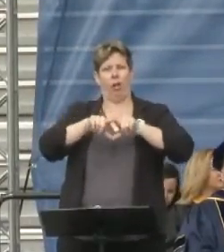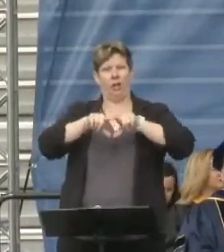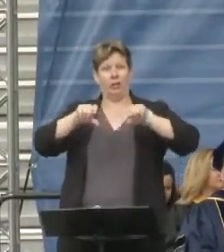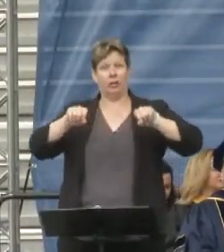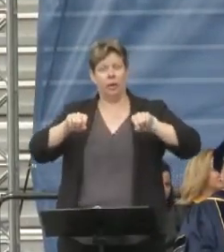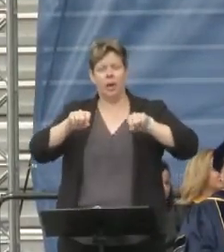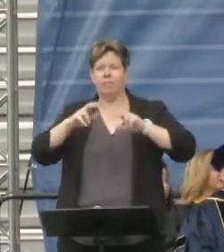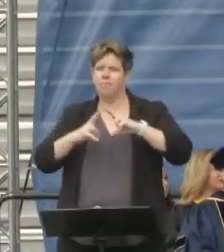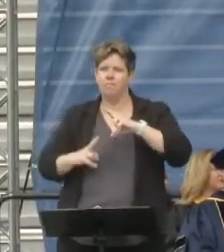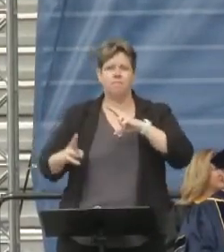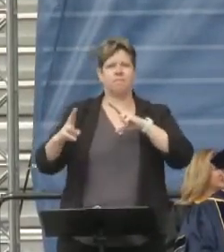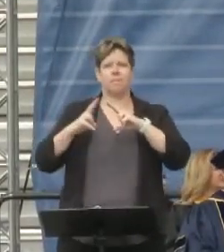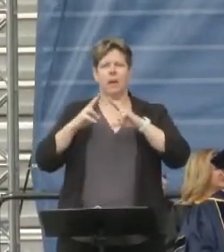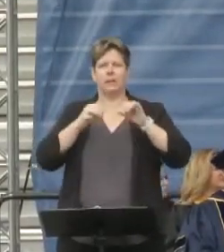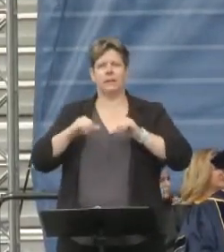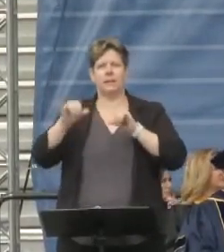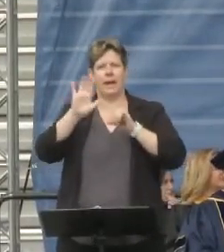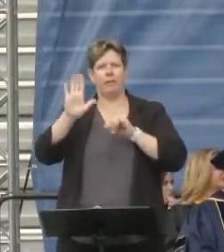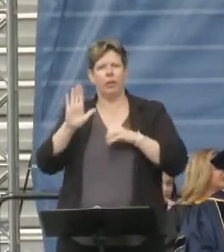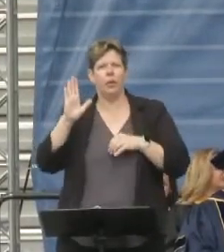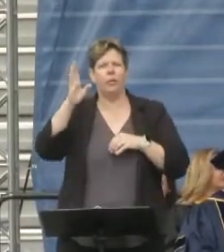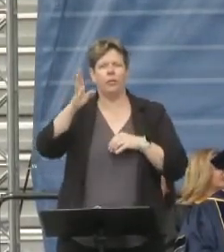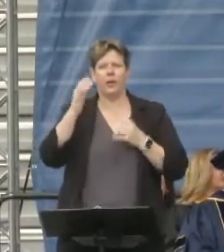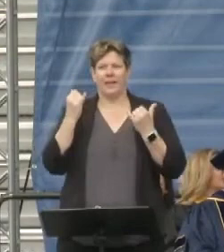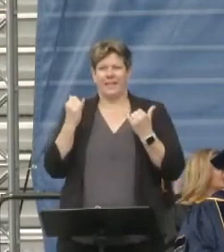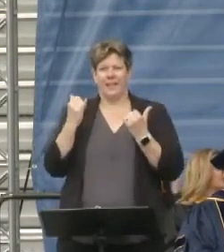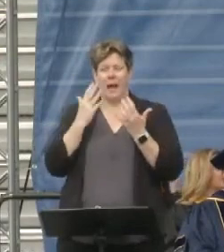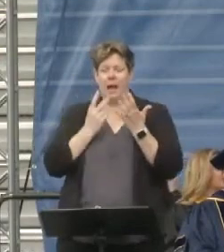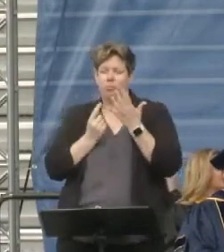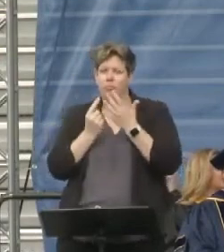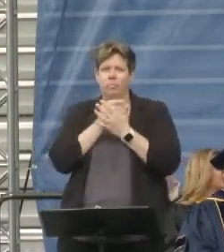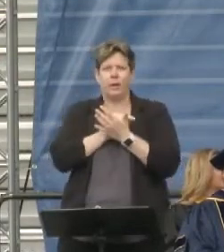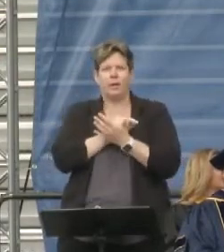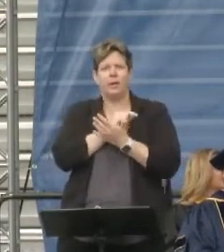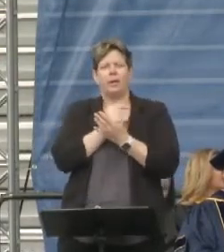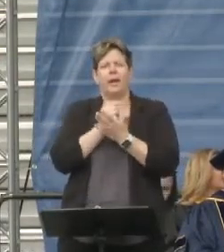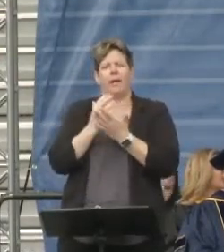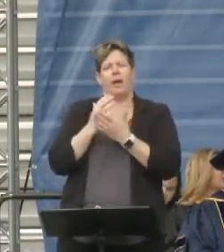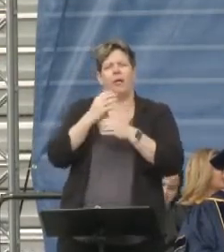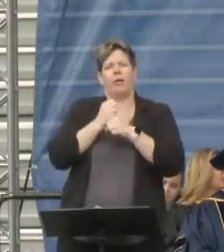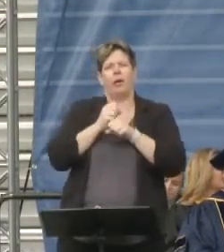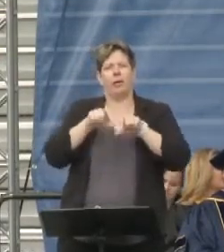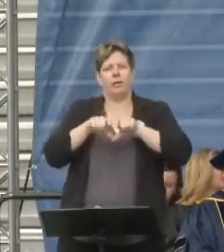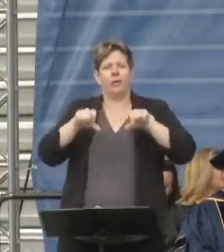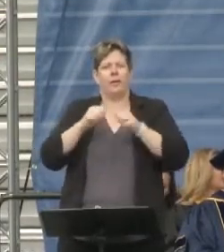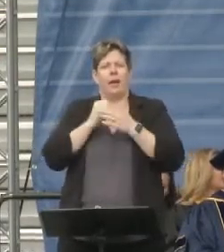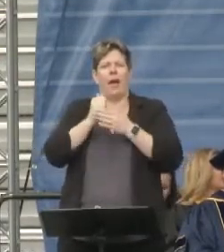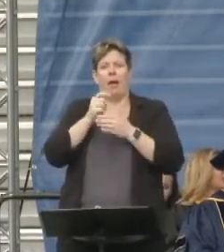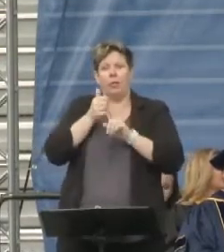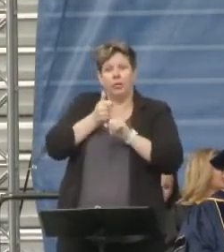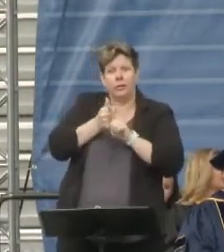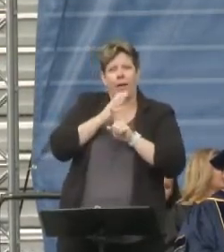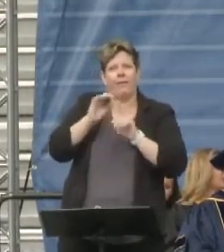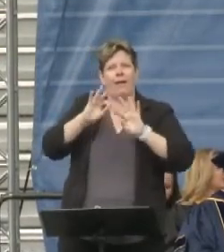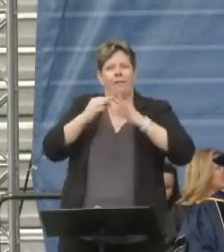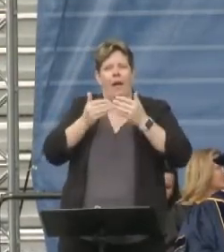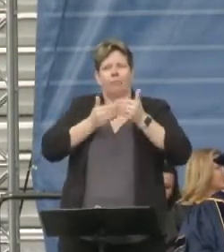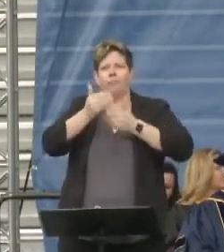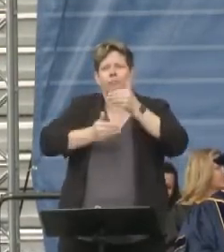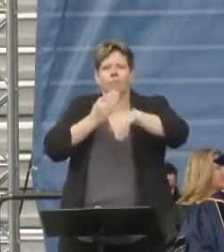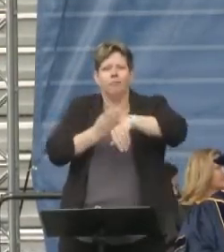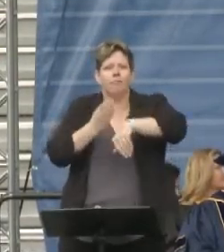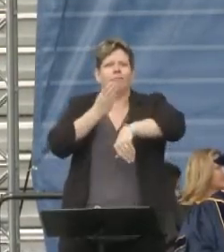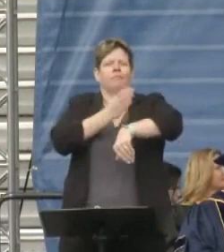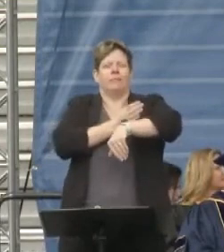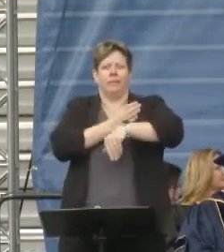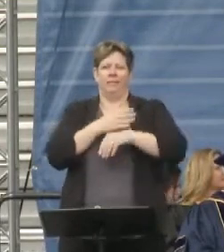Today, you have earned a credential that will move you and your whole family forward. The last few